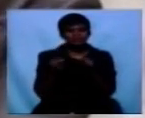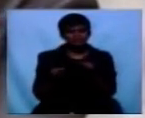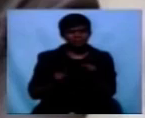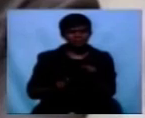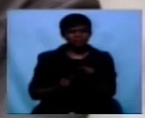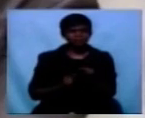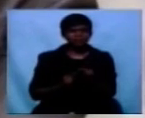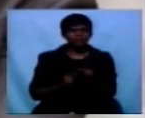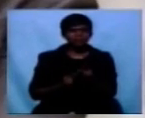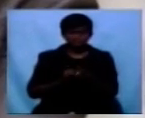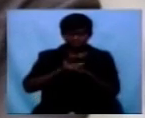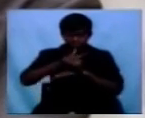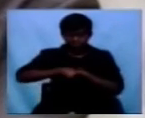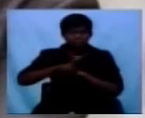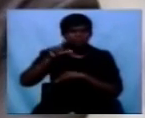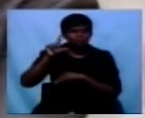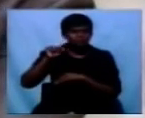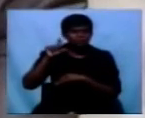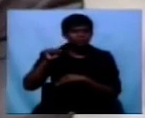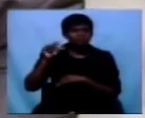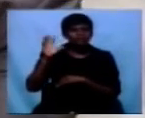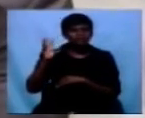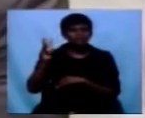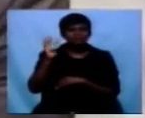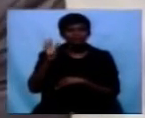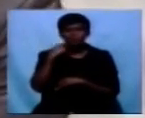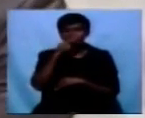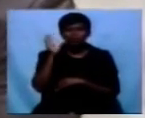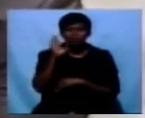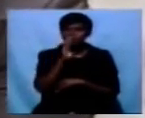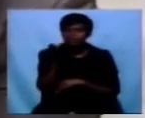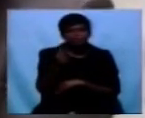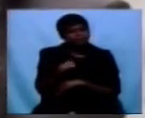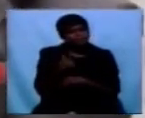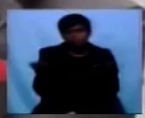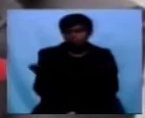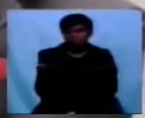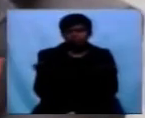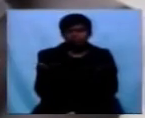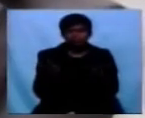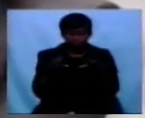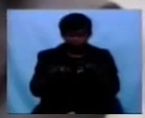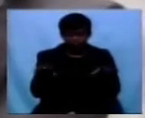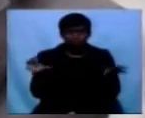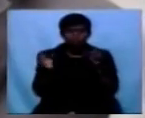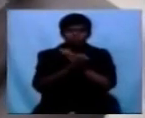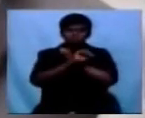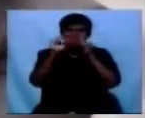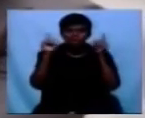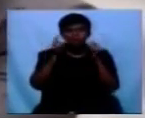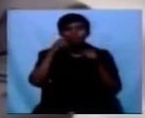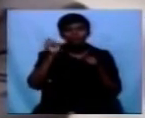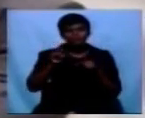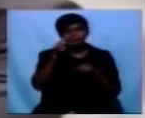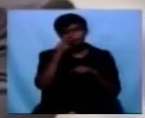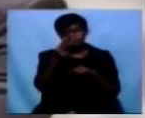the stroke of midnight 2064, who will be there? I may not be there. When our children wake up, they must be able to